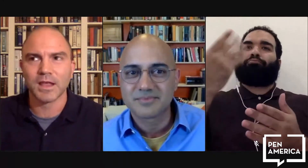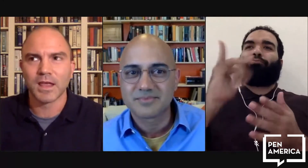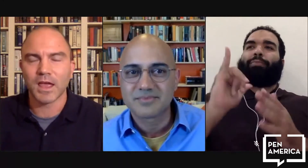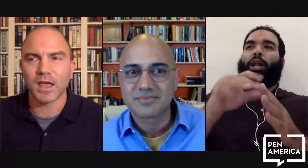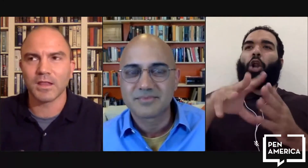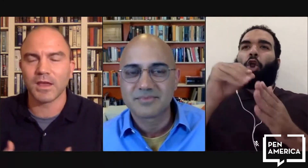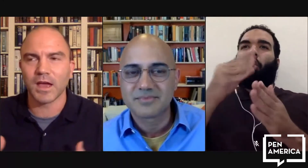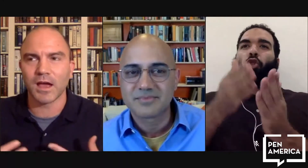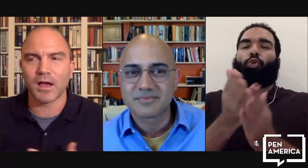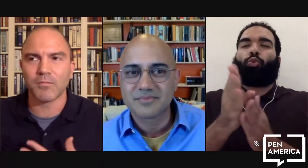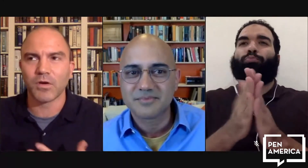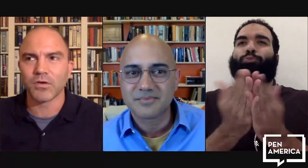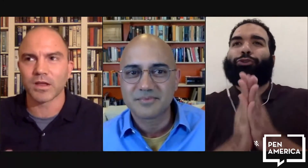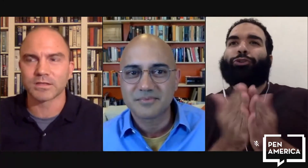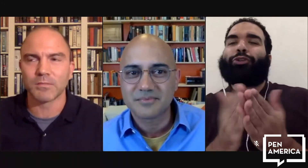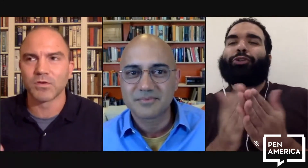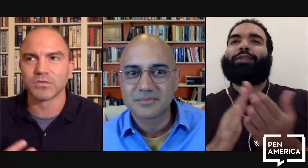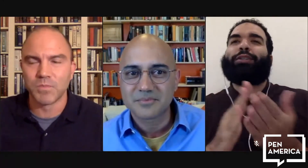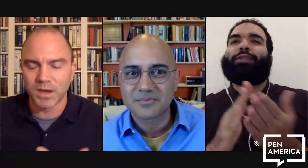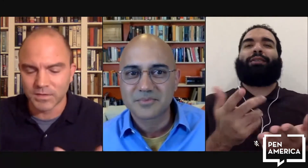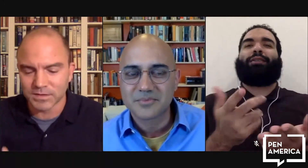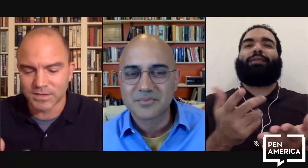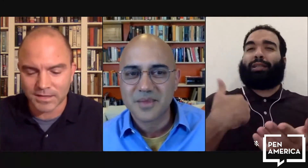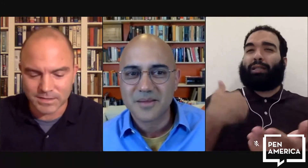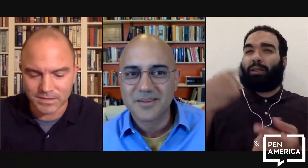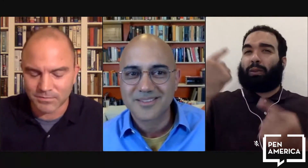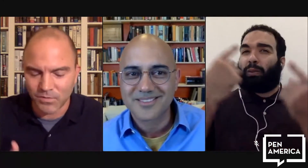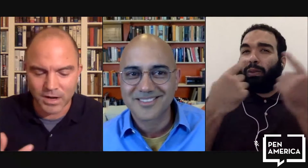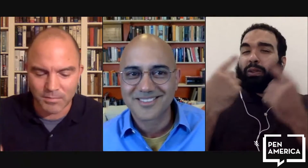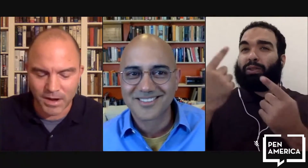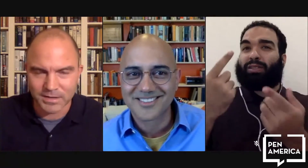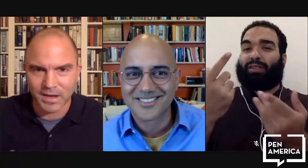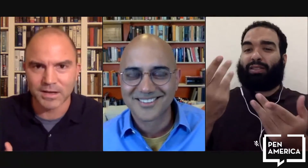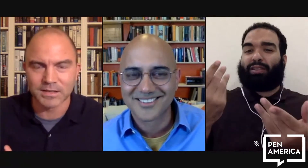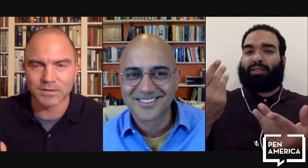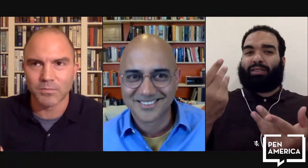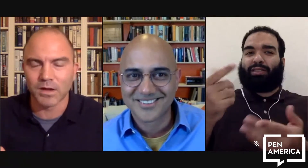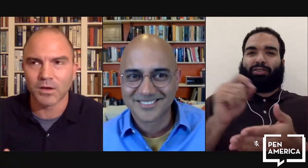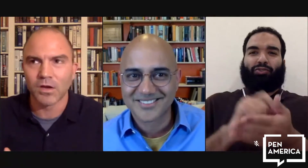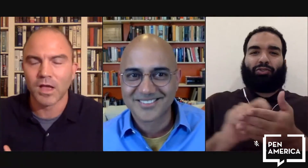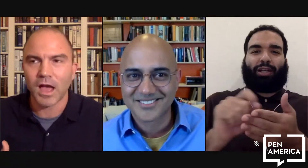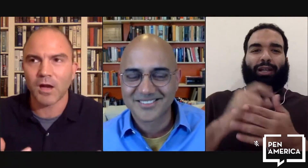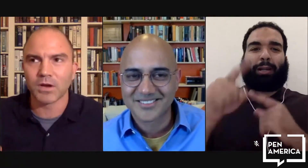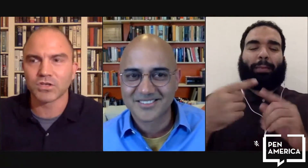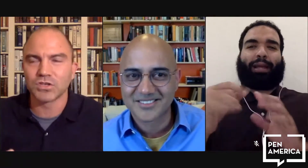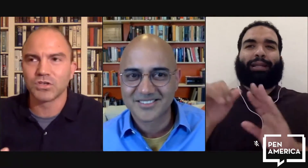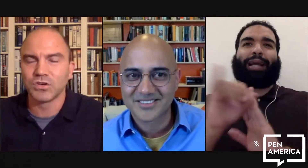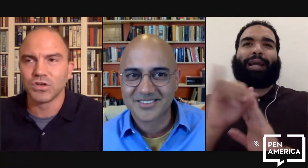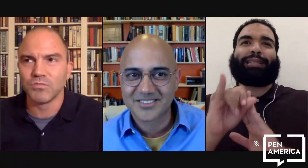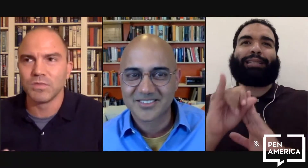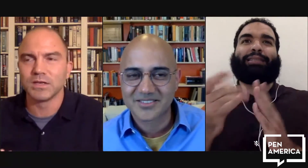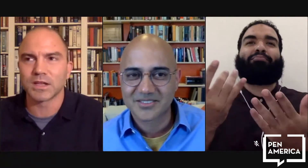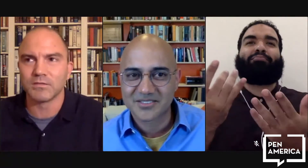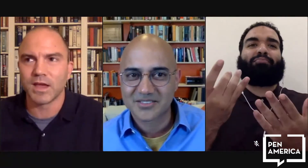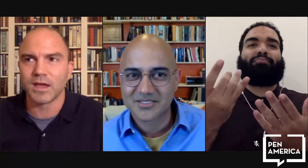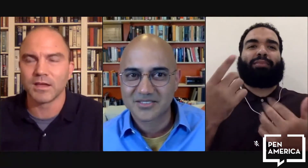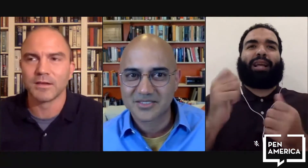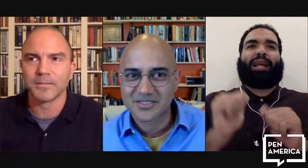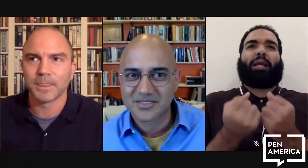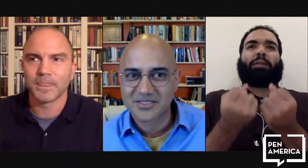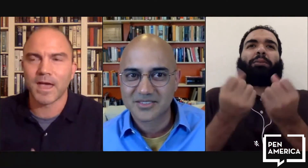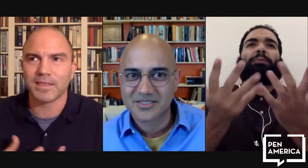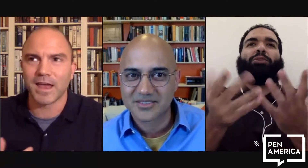And I'm wondering, as someone who's been at this nexus of writing about identity, how much did you mean to